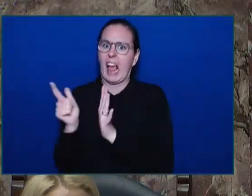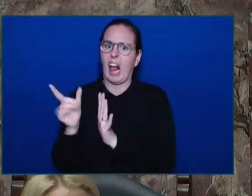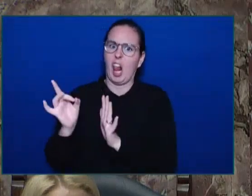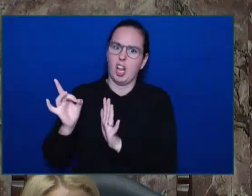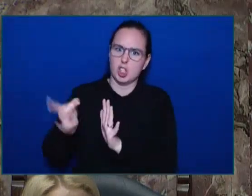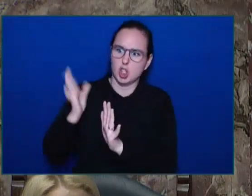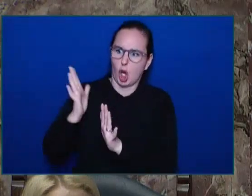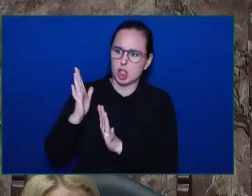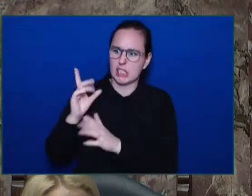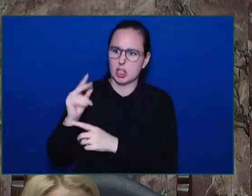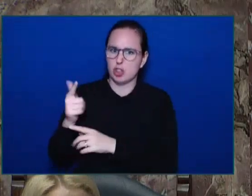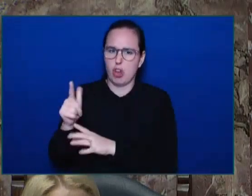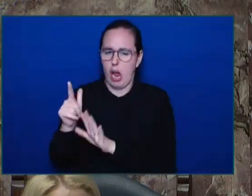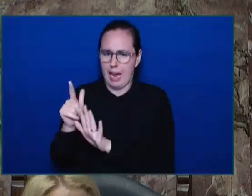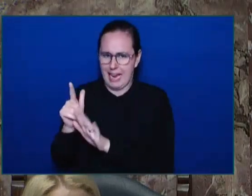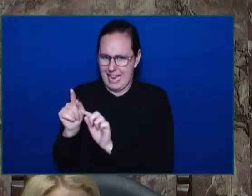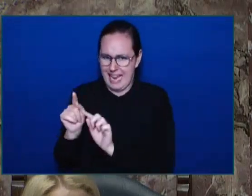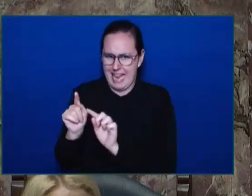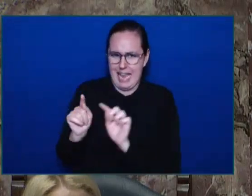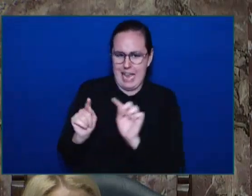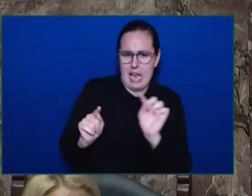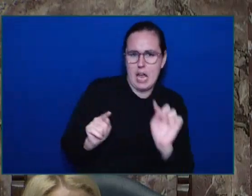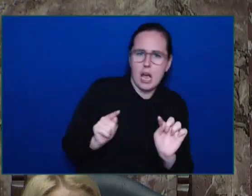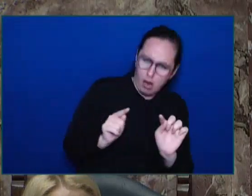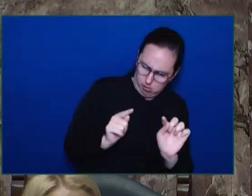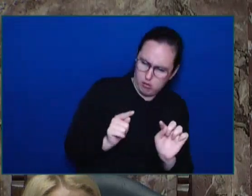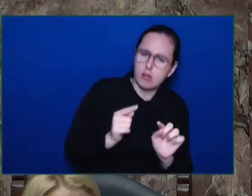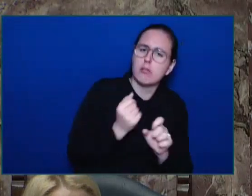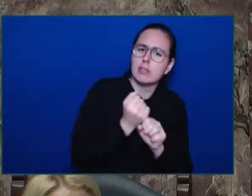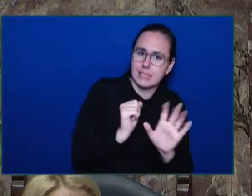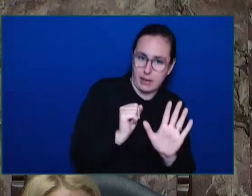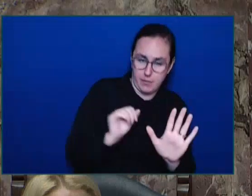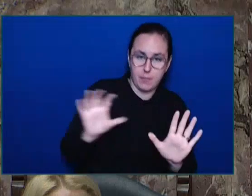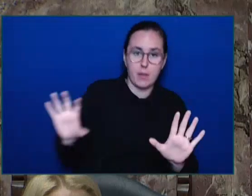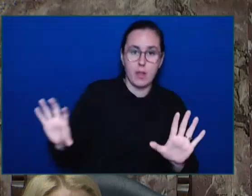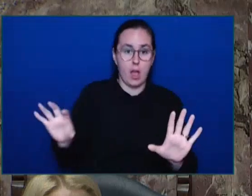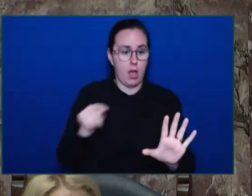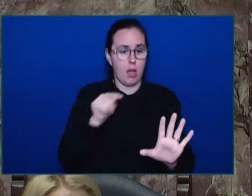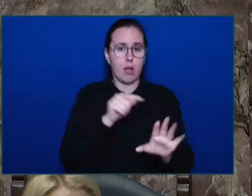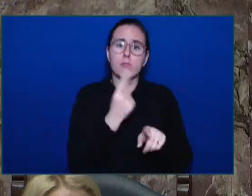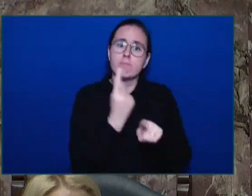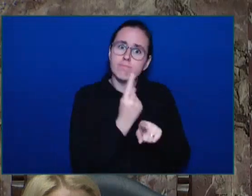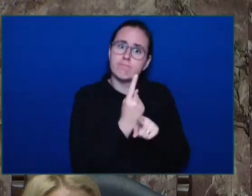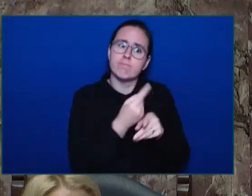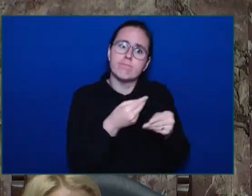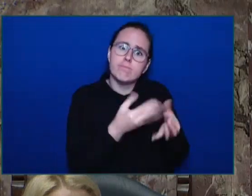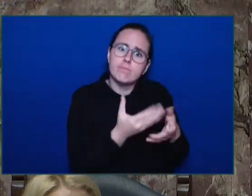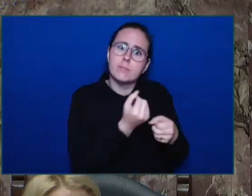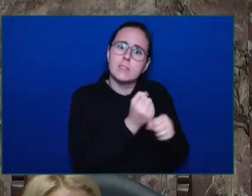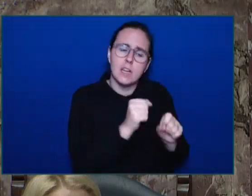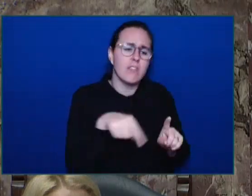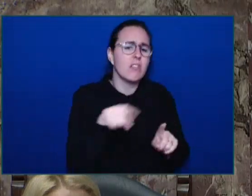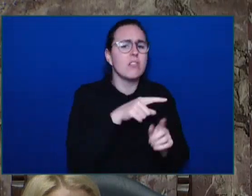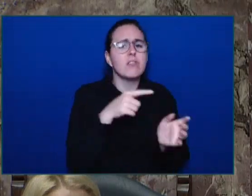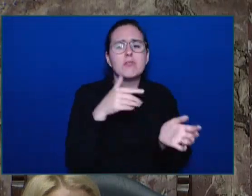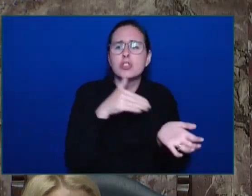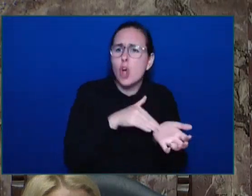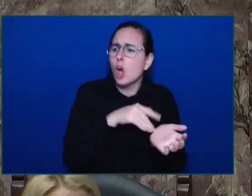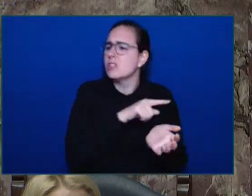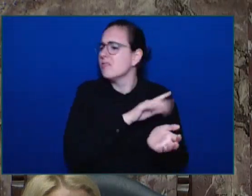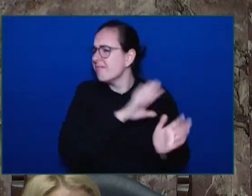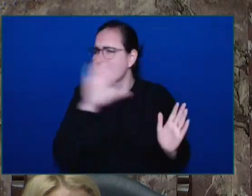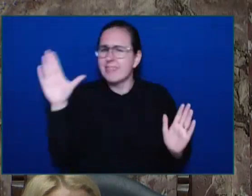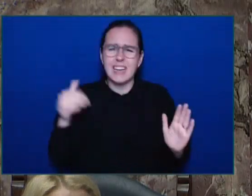clinical staff across our healthcare system, by Health Canada. And when it comes to the issue of the need